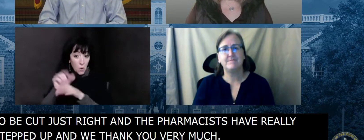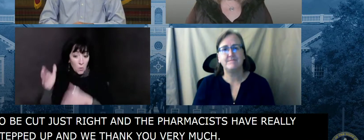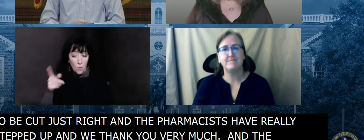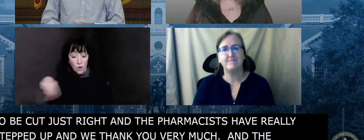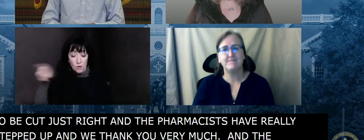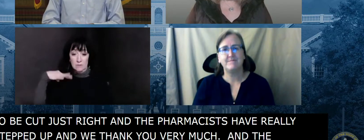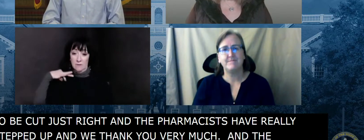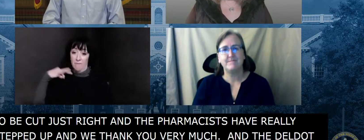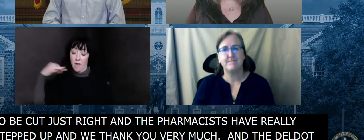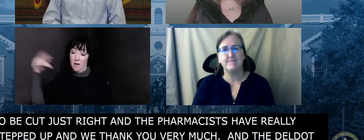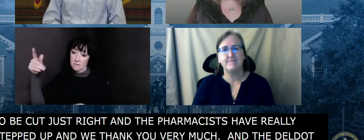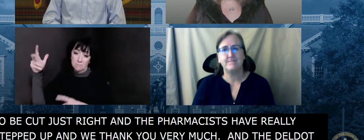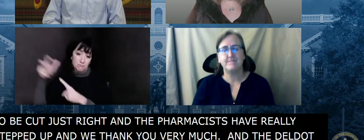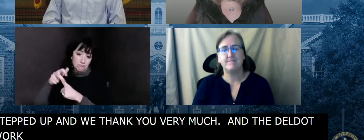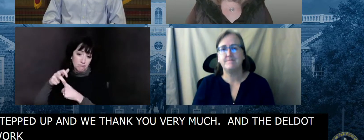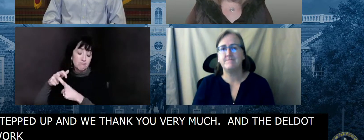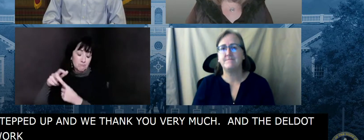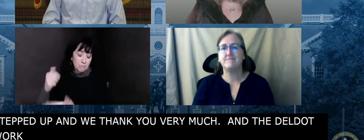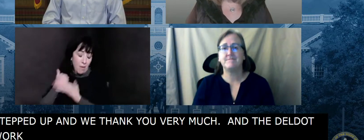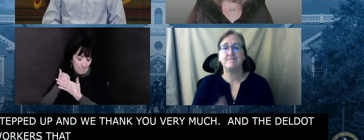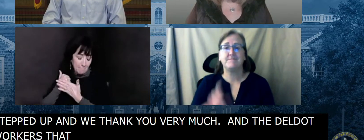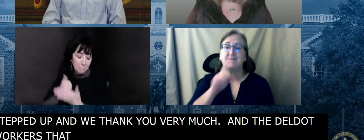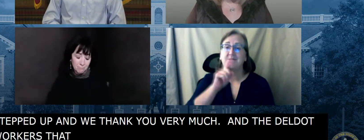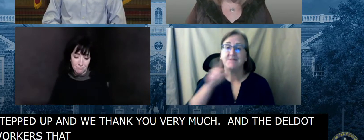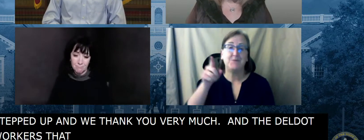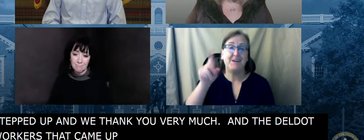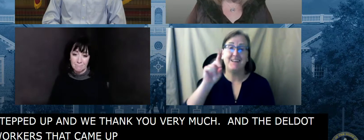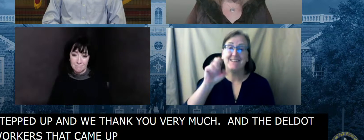well? We love our Del.dot